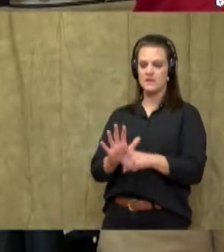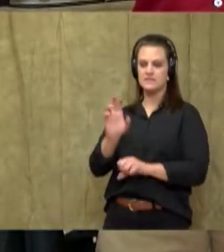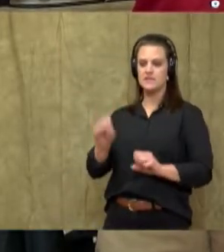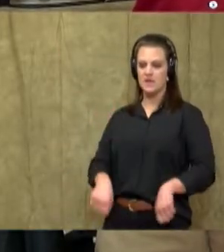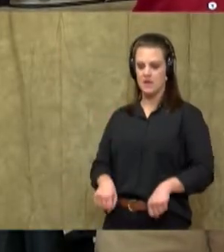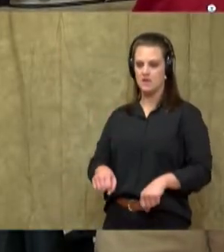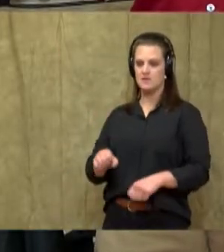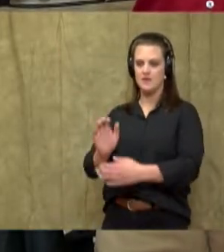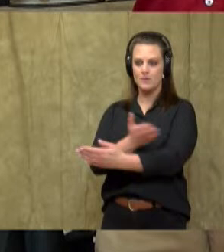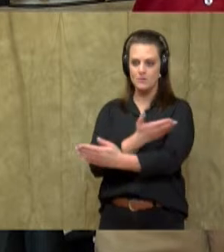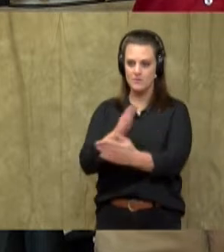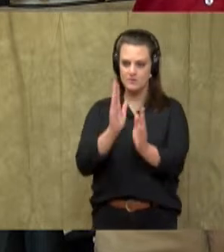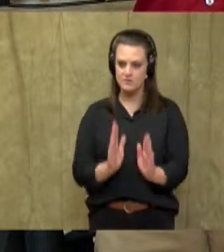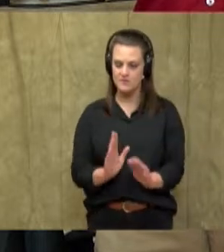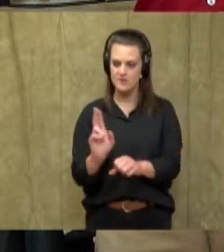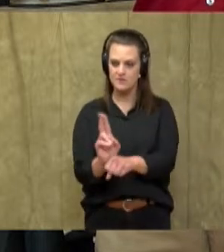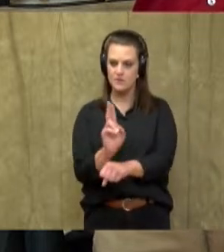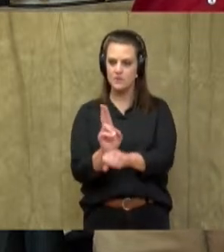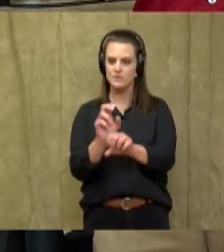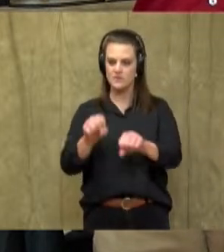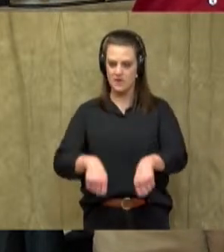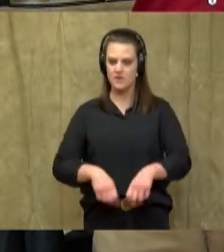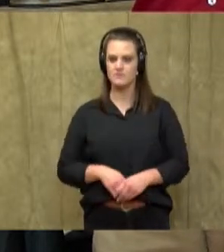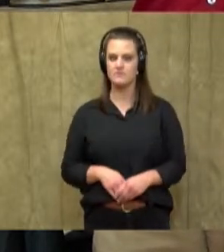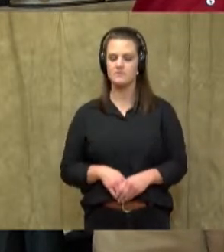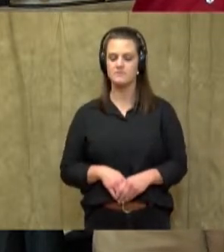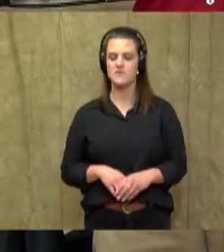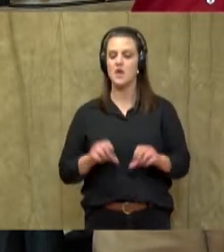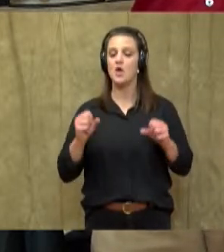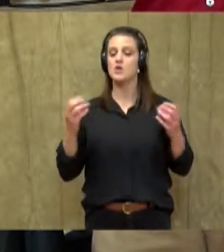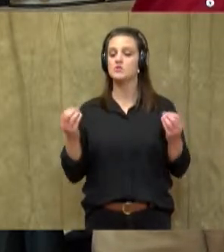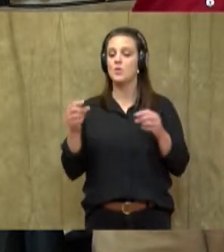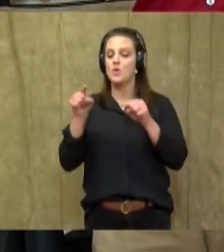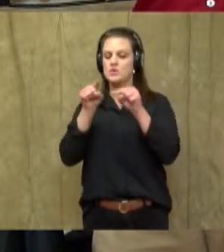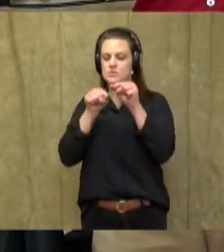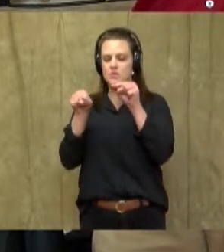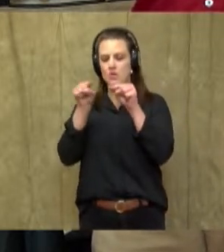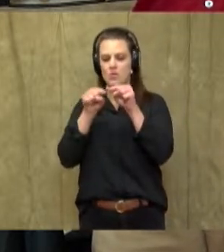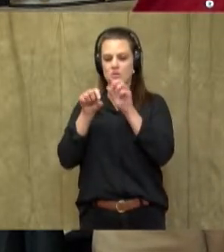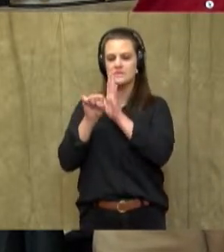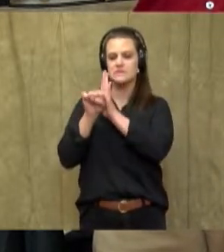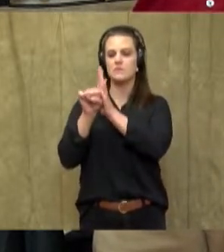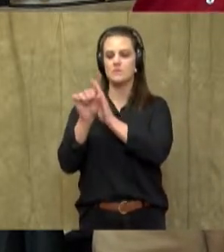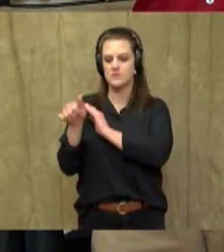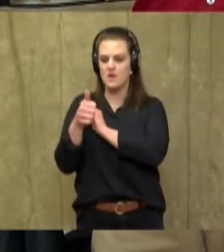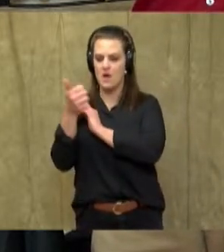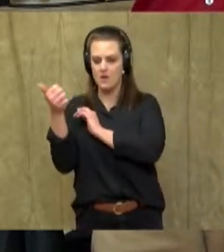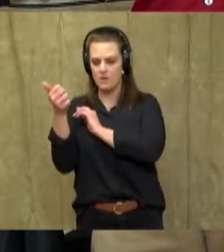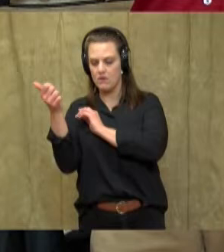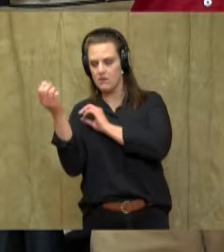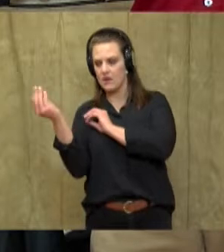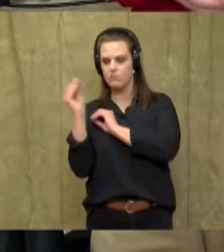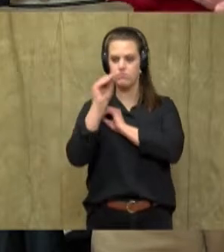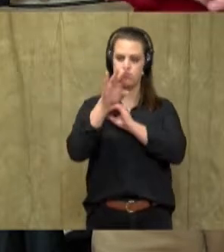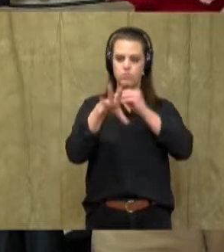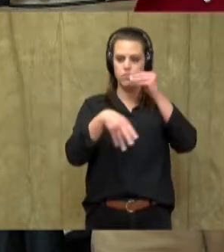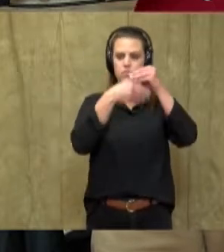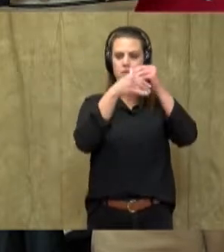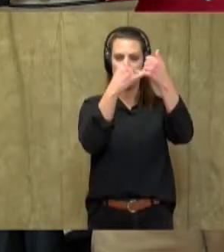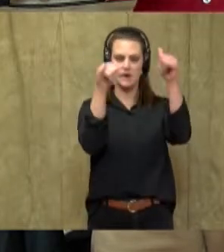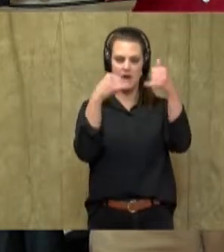as musicians. We can write circles and other symbols on these spaces to show